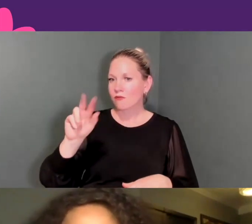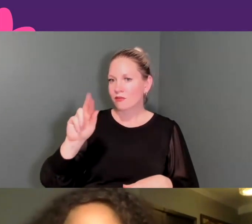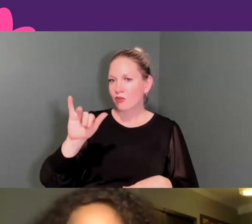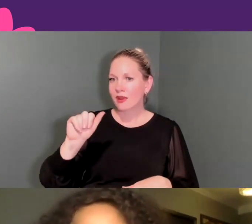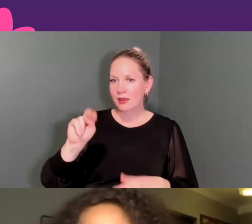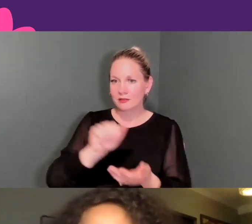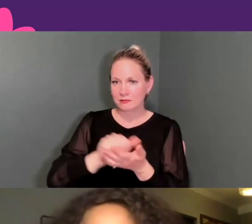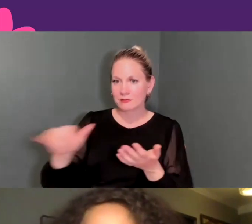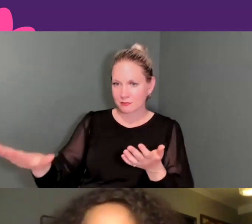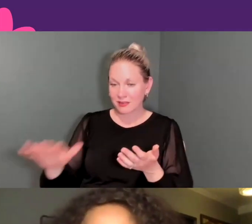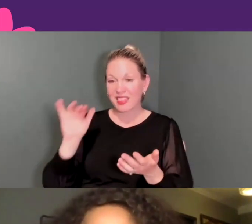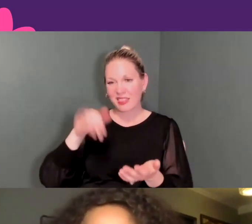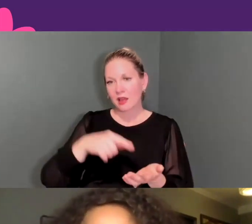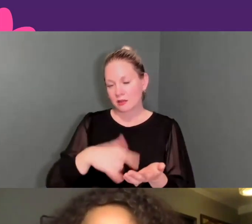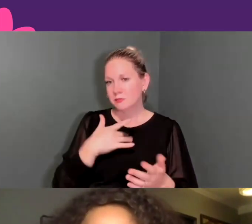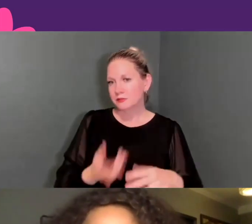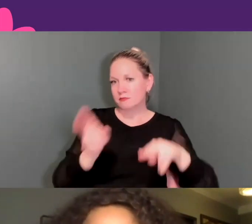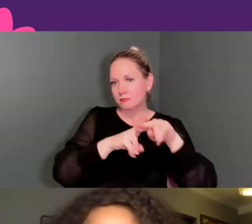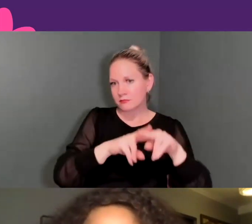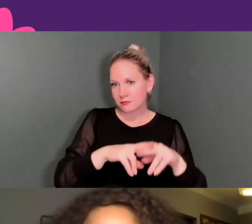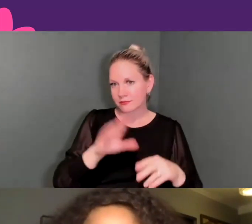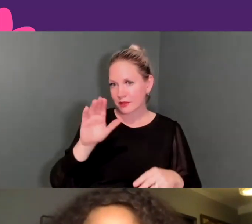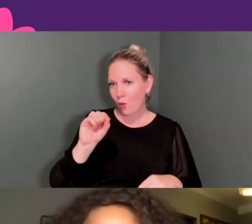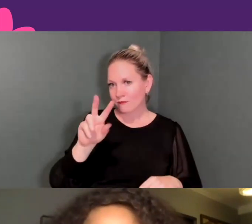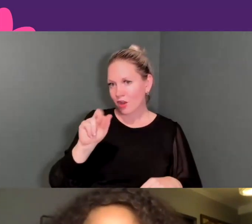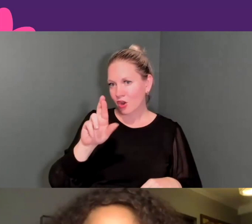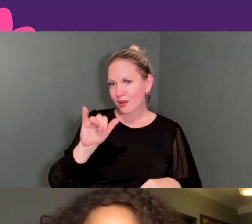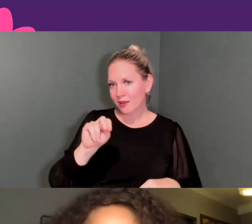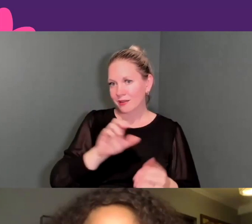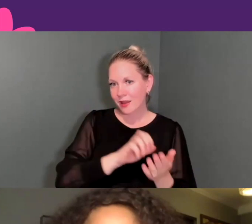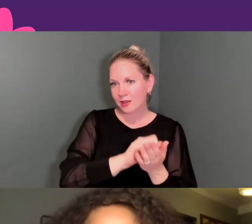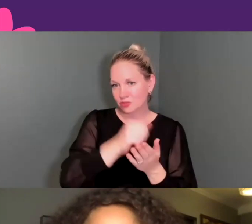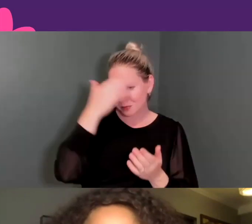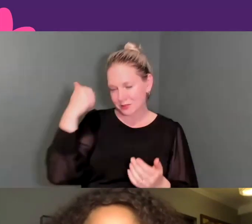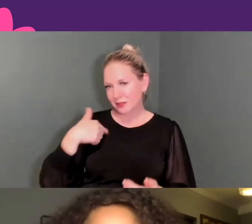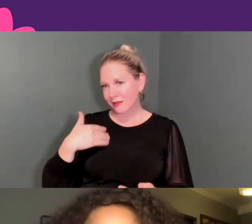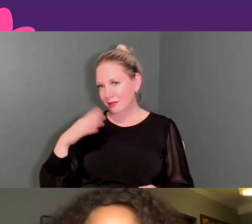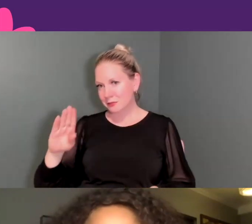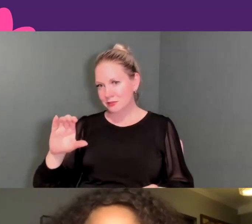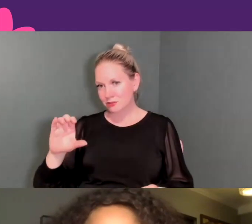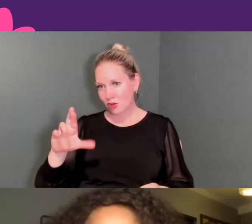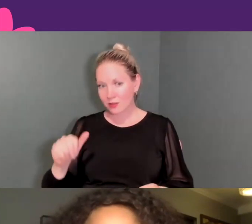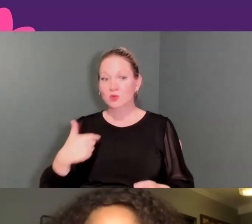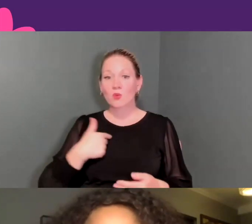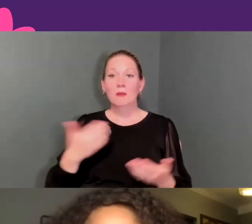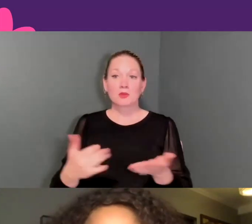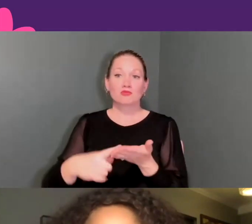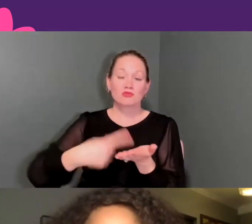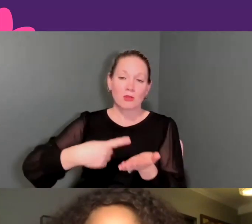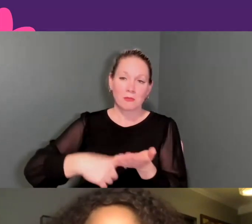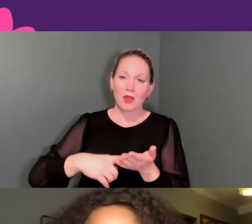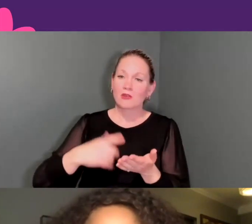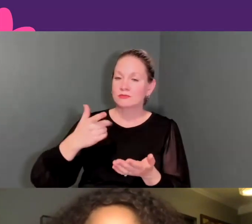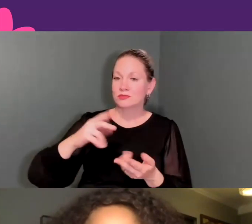which is also heightened with the BRCA mutation. So I'm here to talk about the genetic factors that do affect a lot